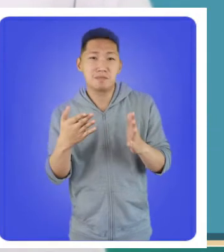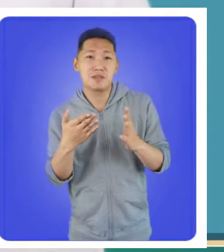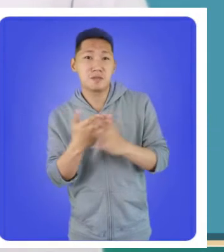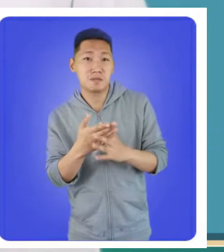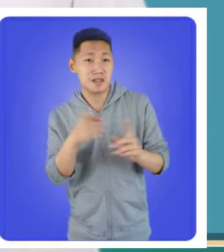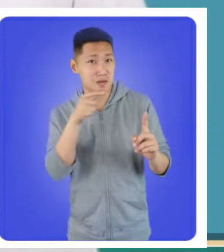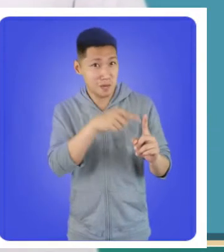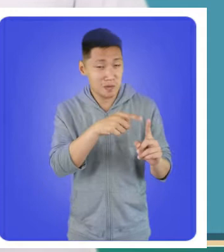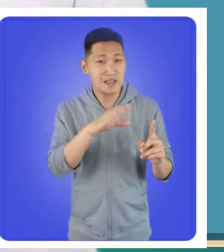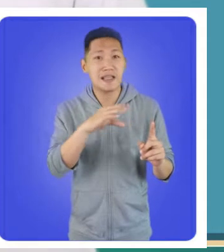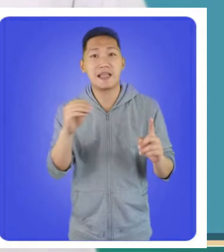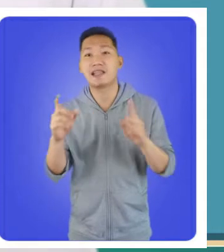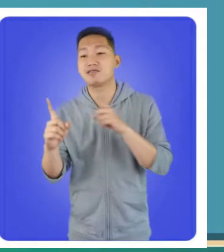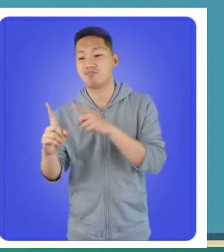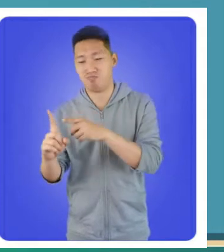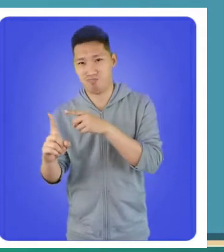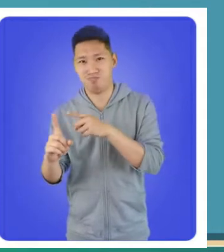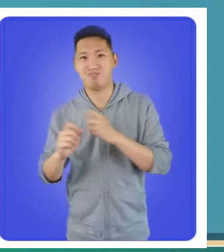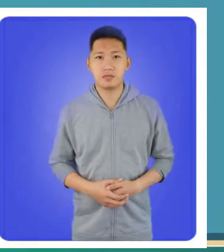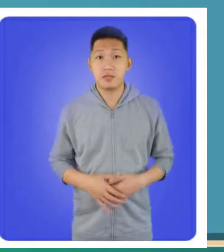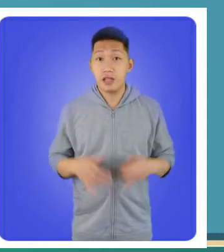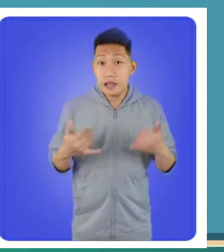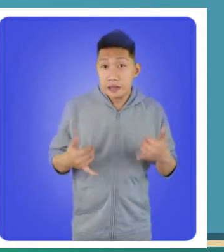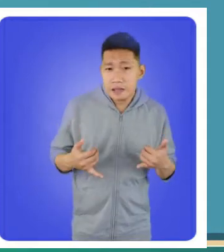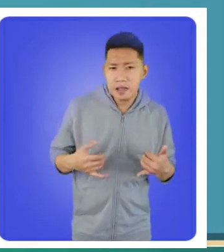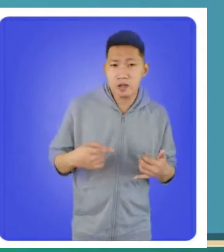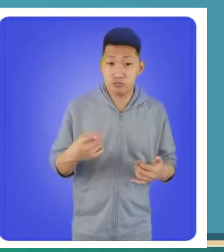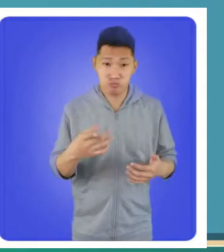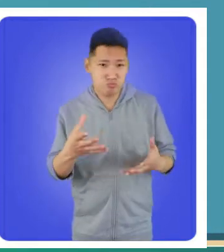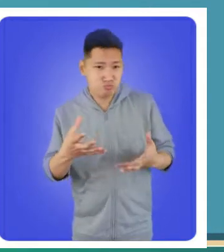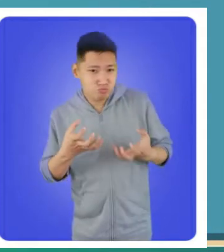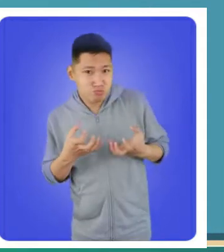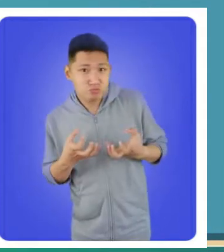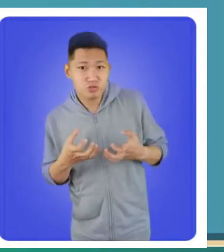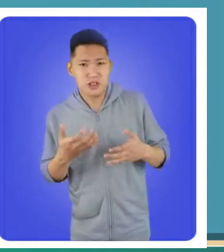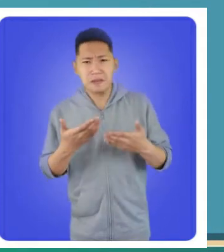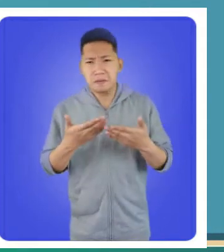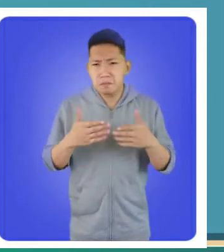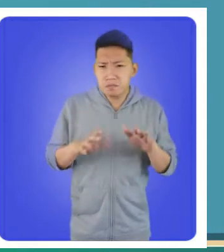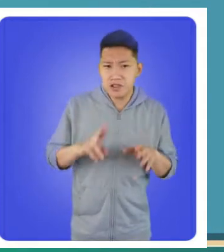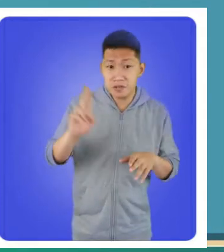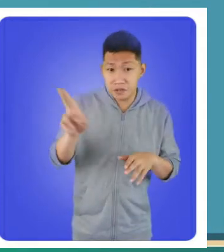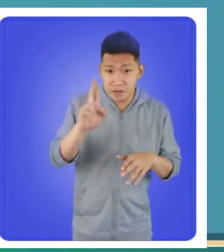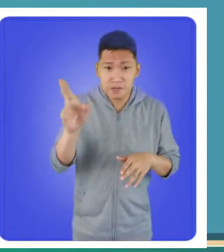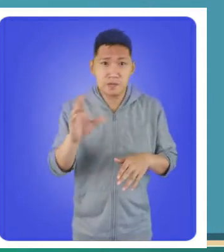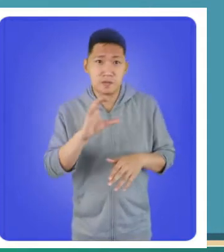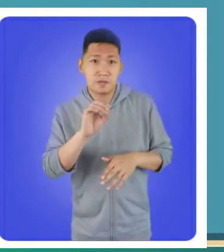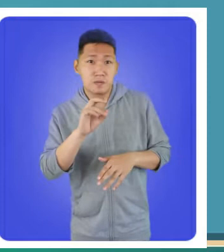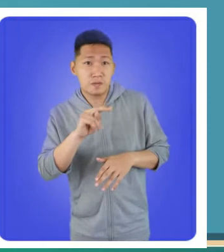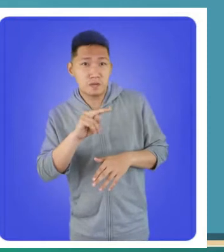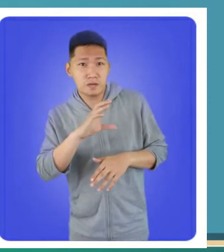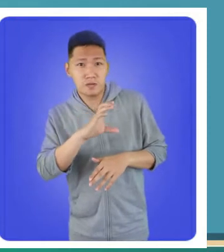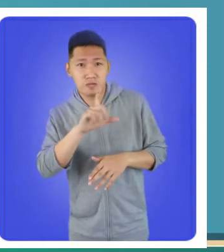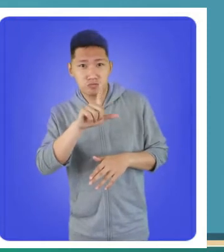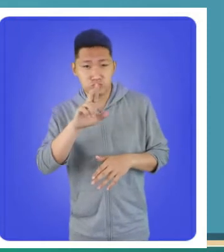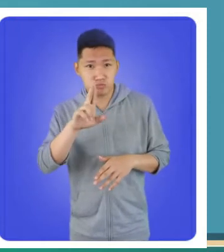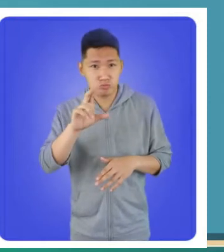between Tony and Kelly. Now, if you want to conclude, you may use in